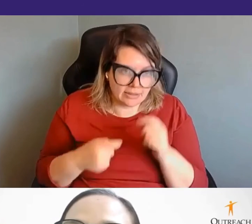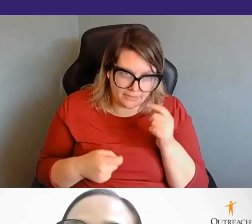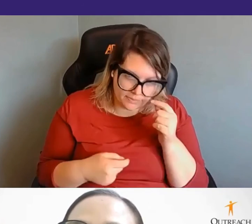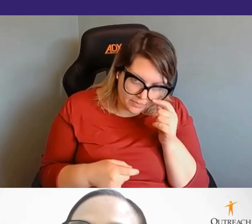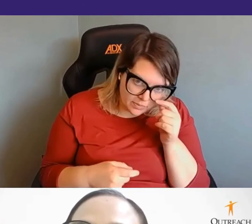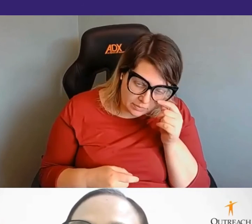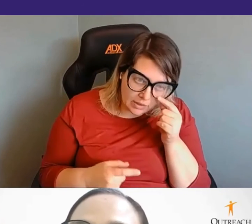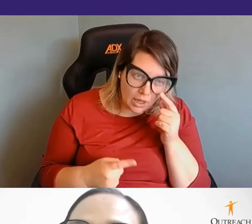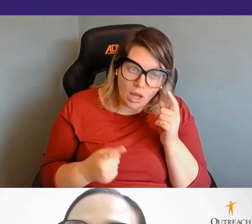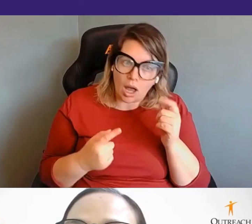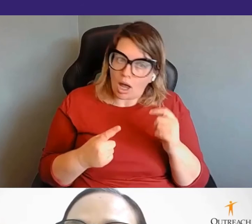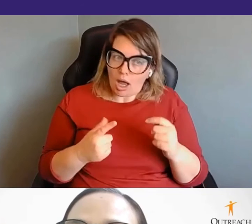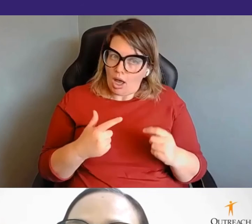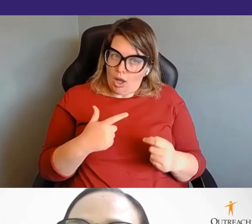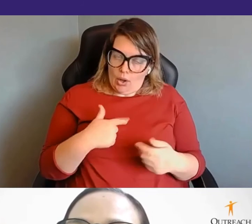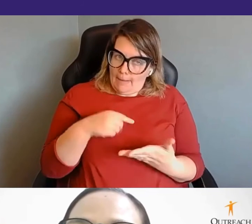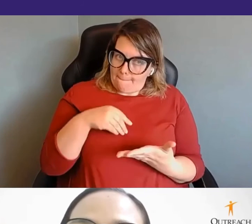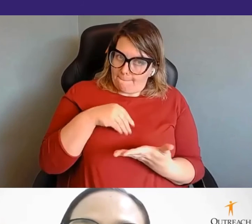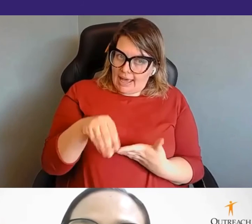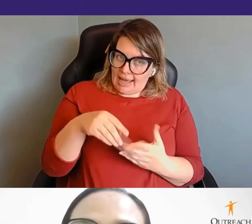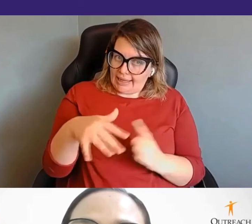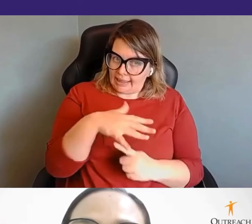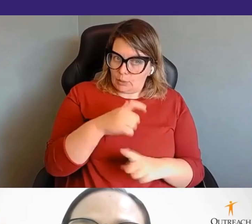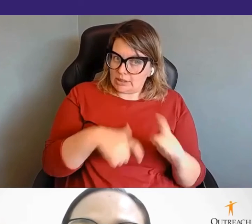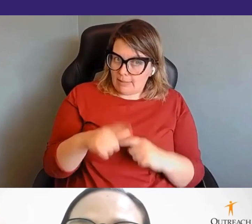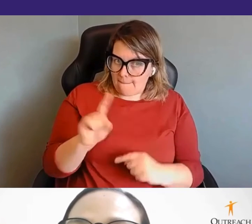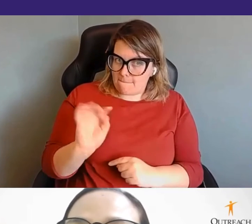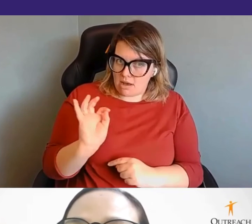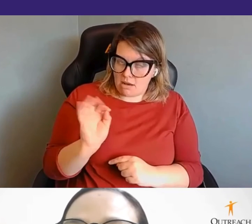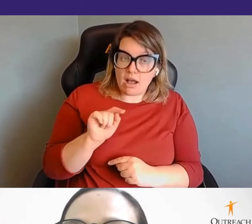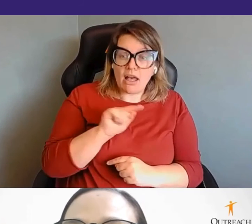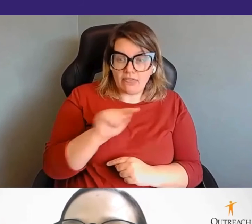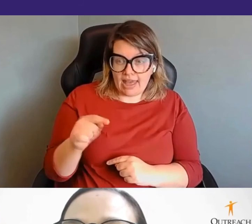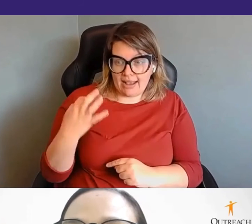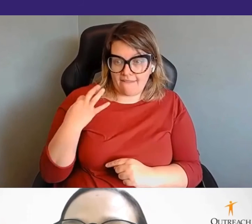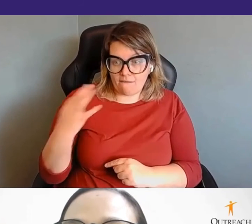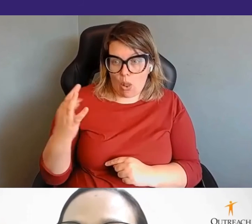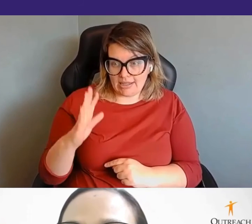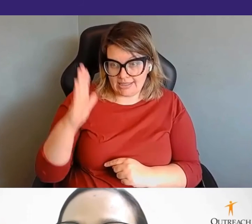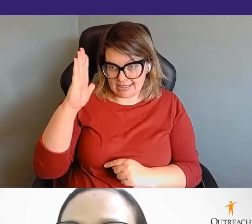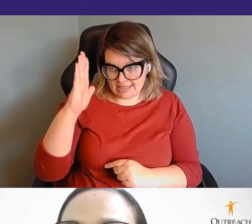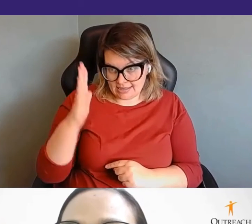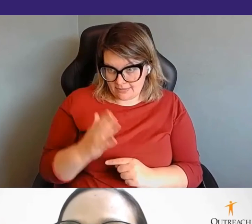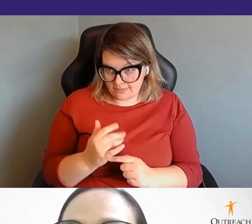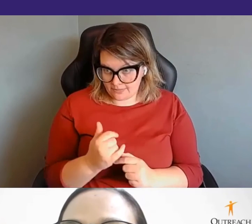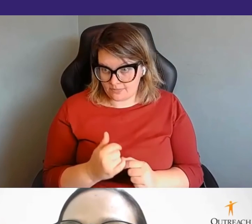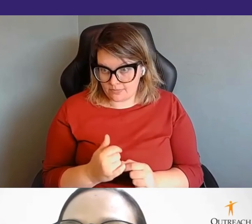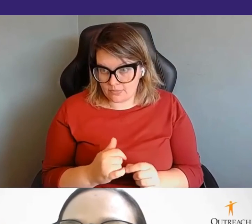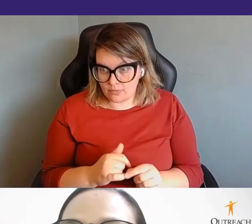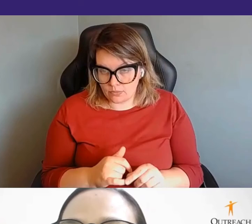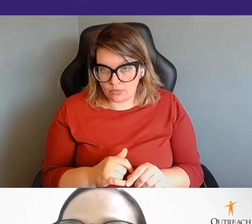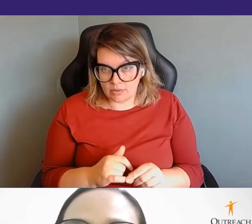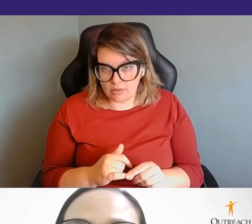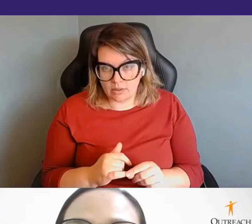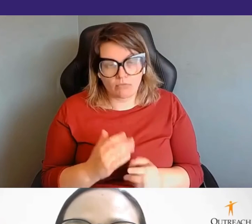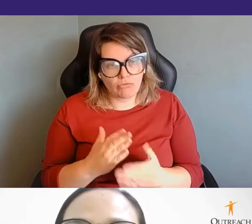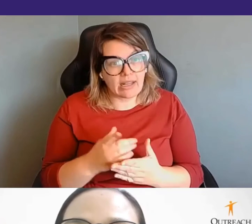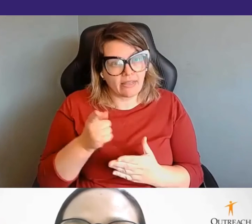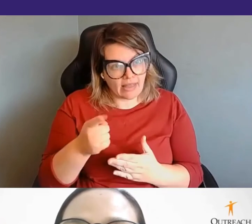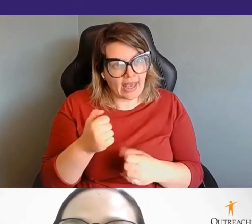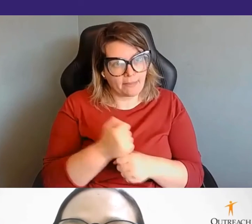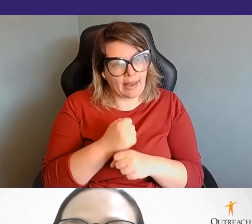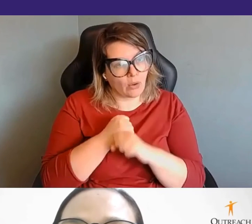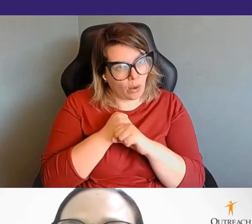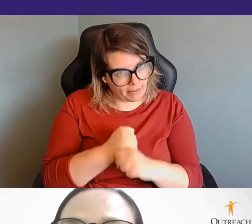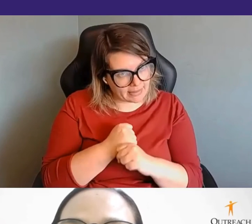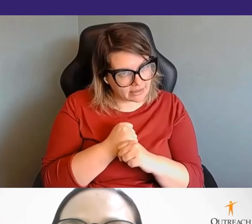do not pay our community members. They do this work voluntarily. It's part of their commitment and